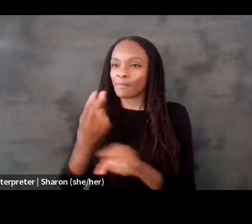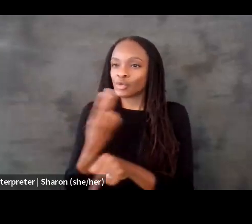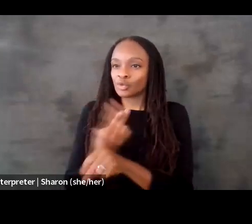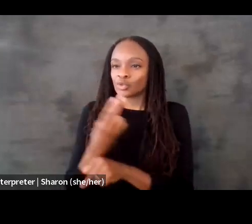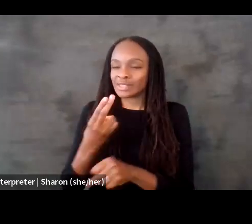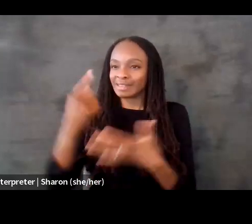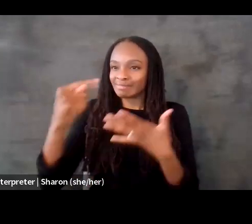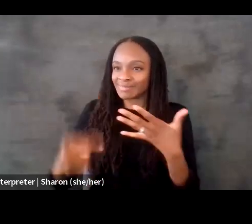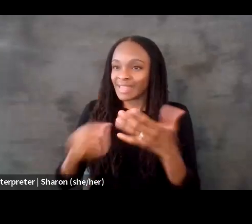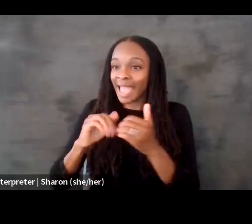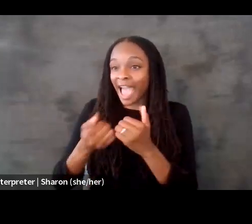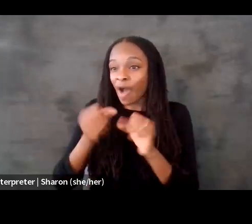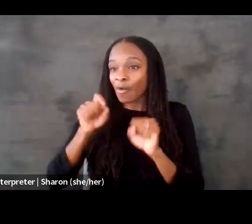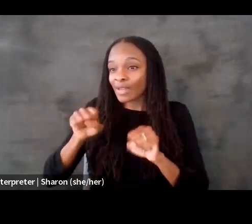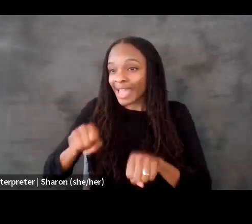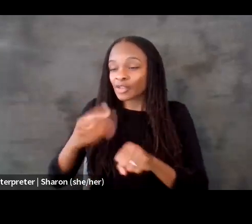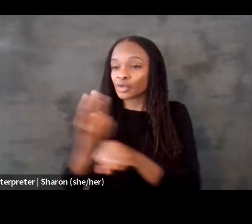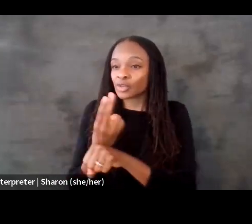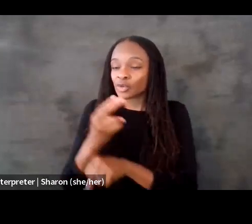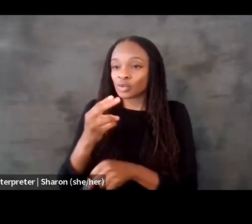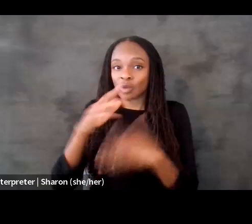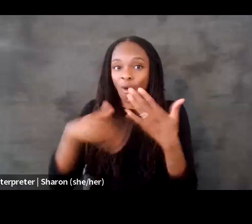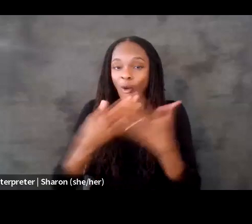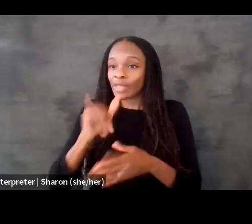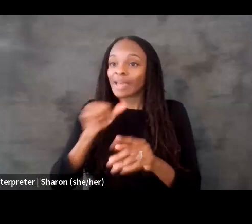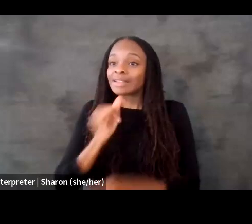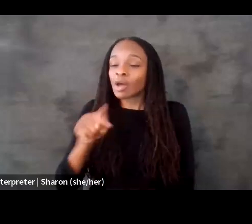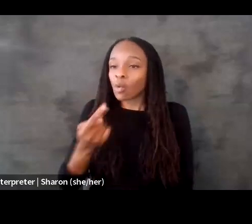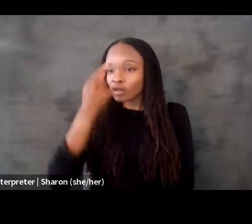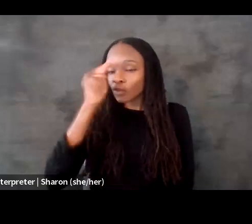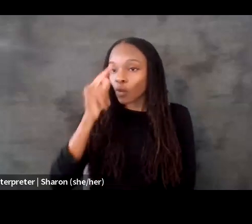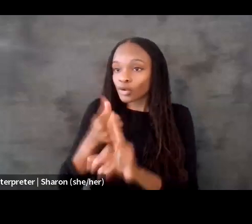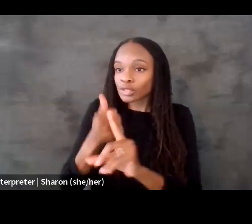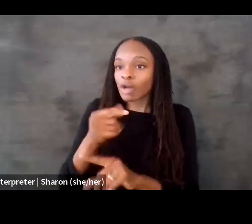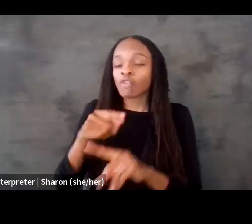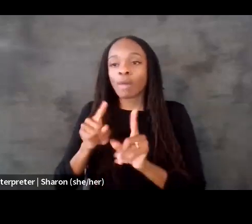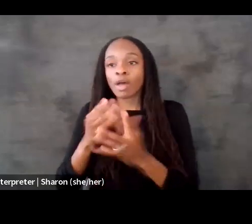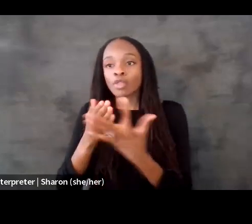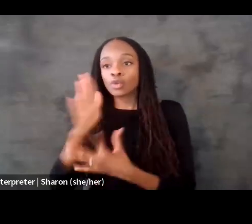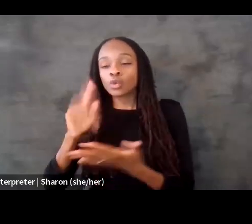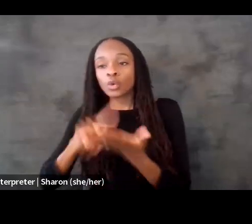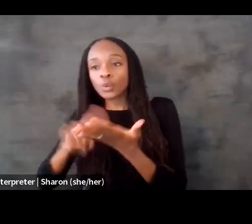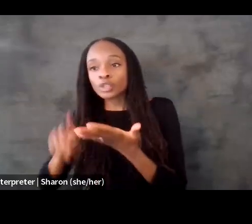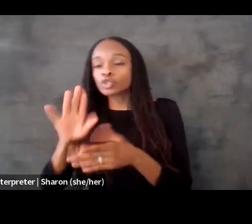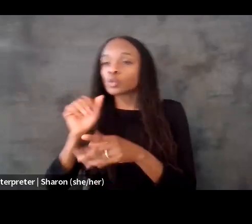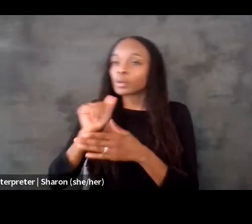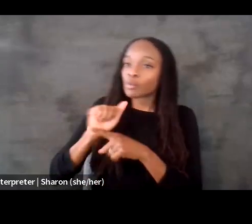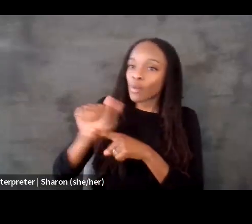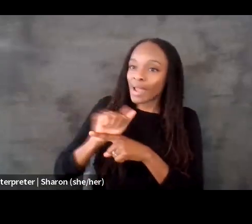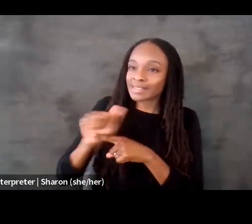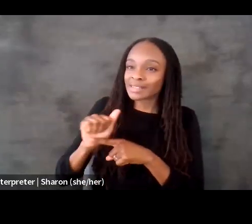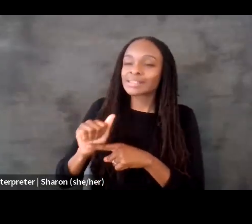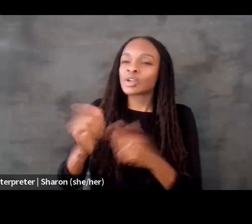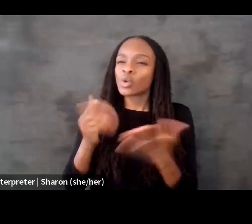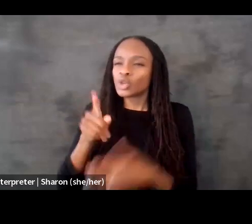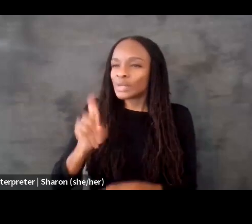these, not only to yourself, to your research, to your practice, and what is it that you